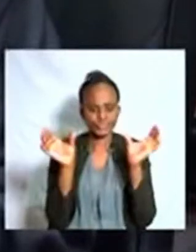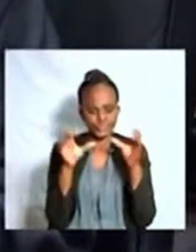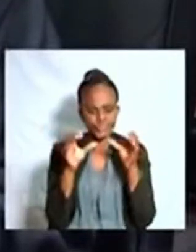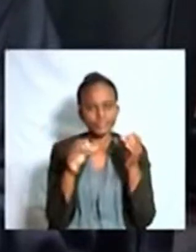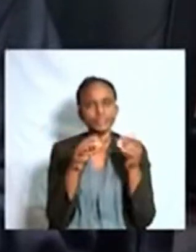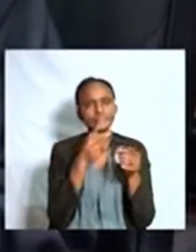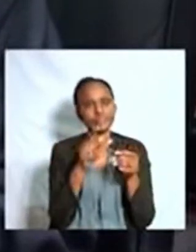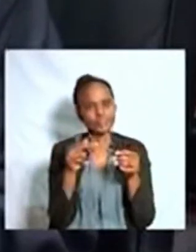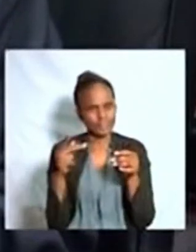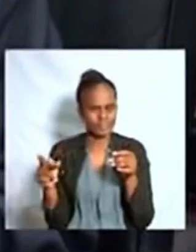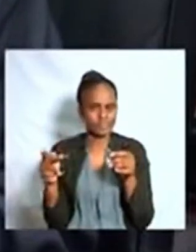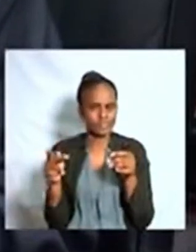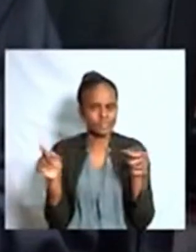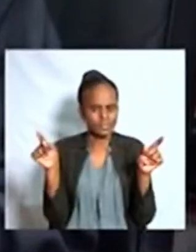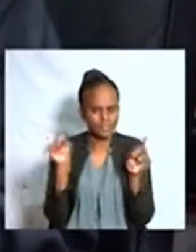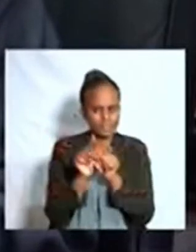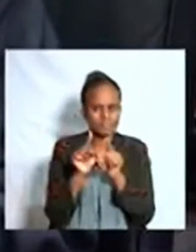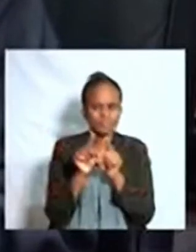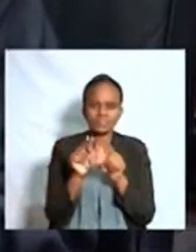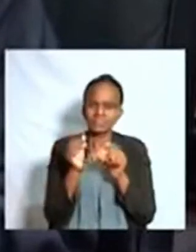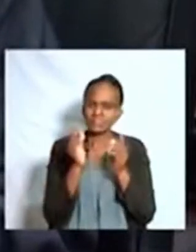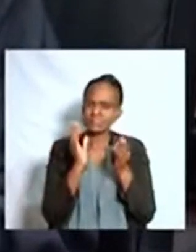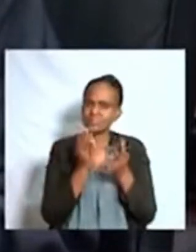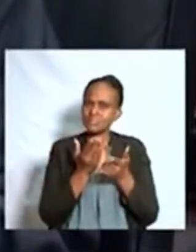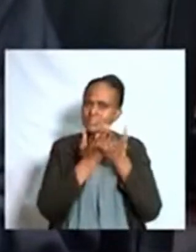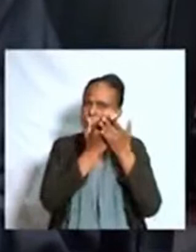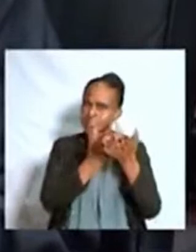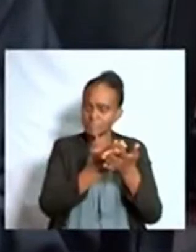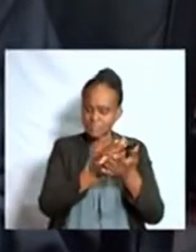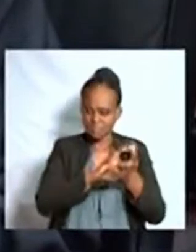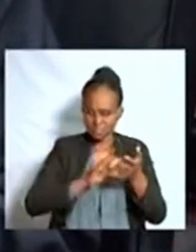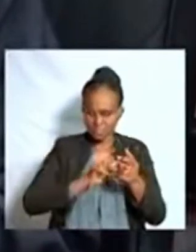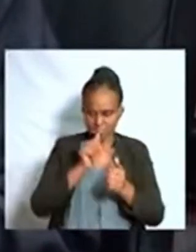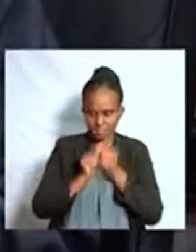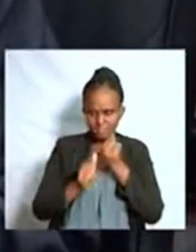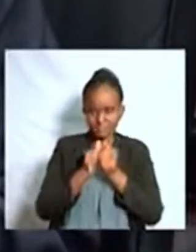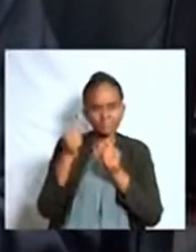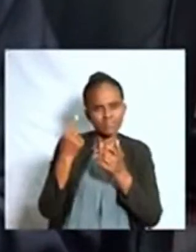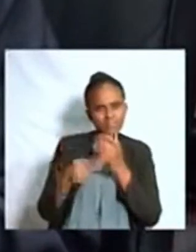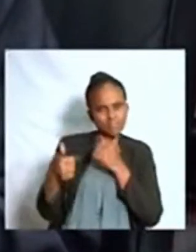property taken to a company that wound up